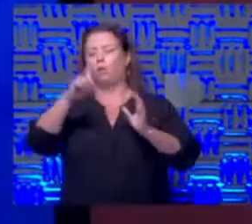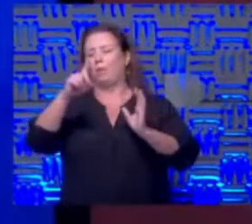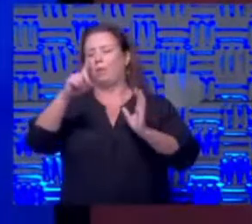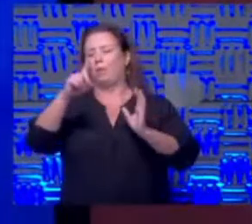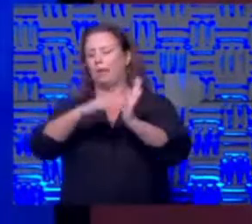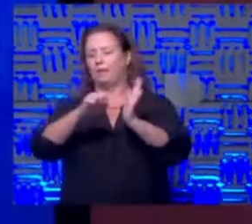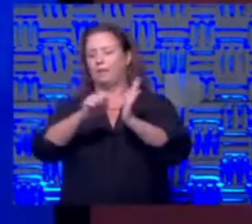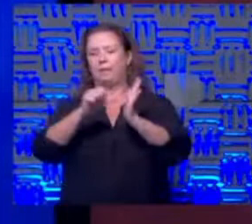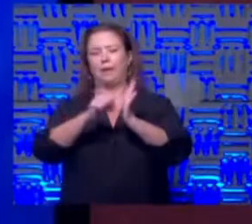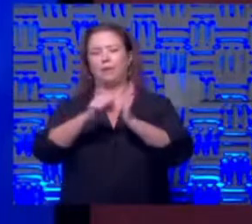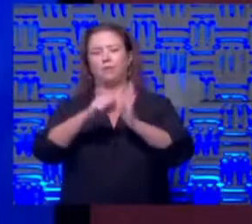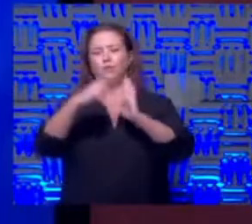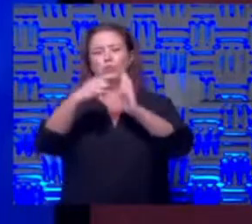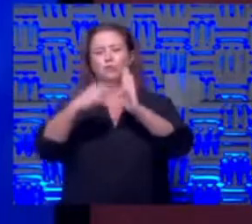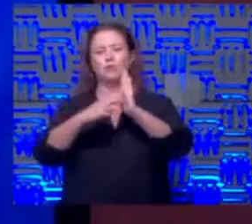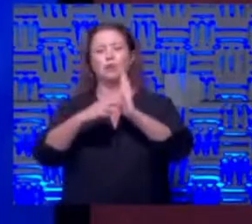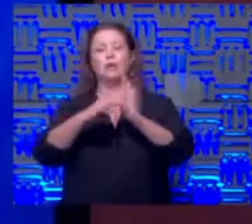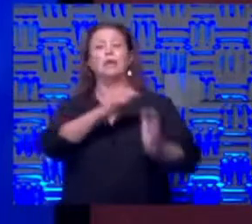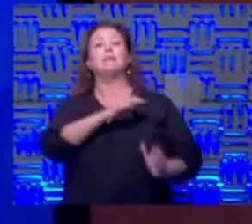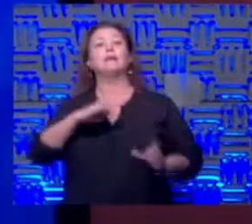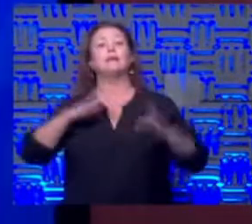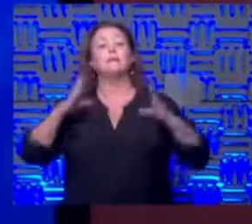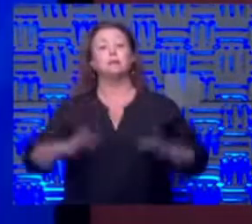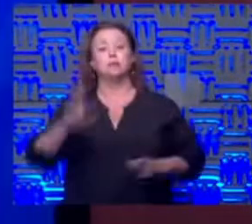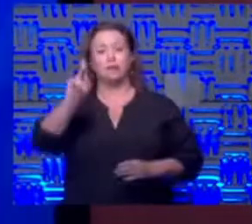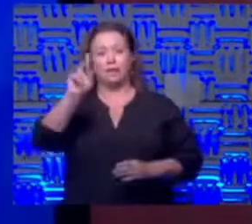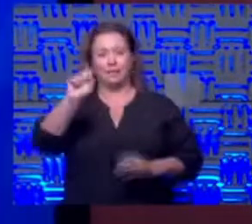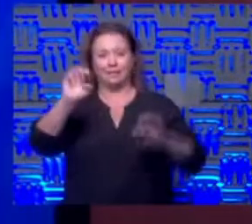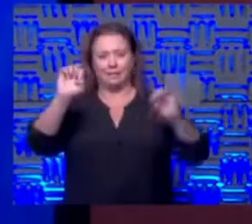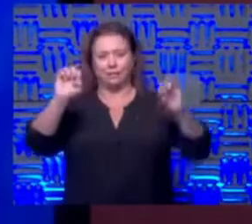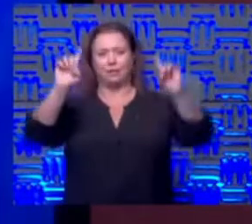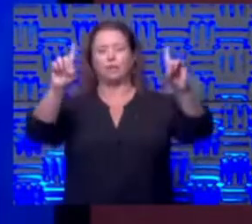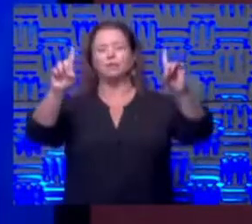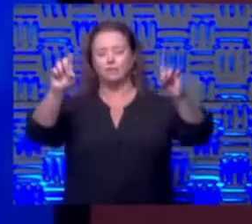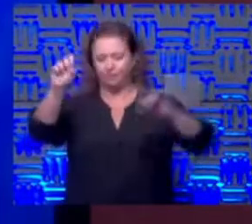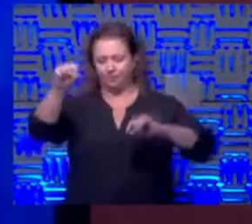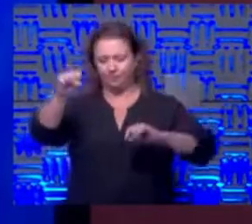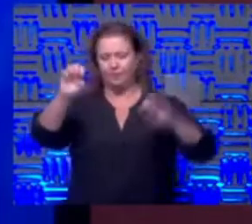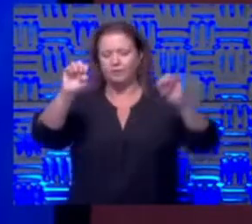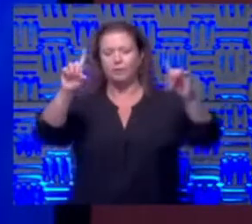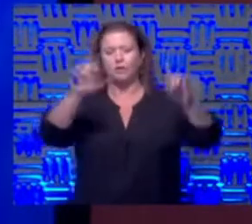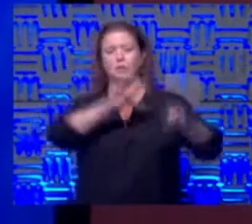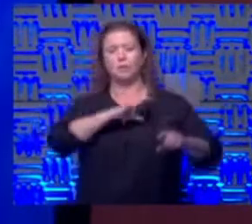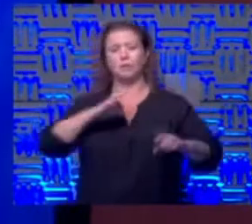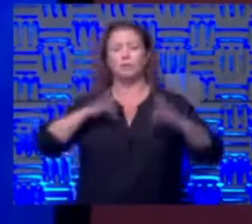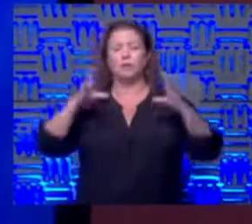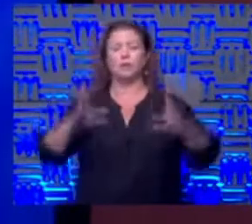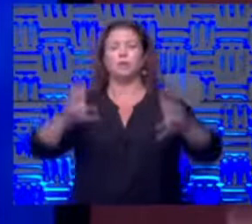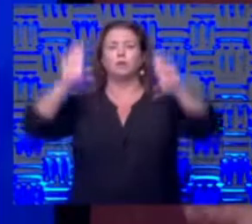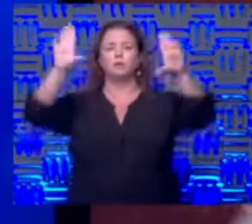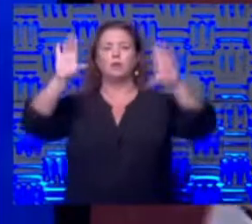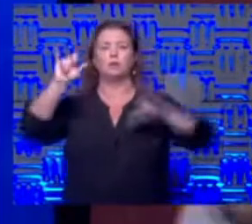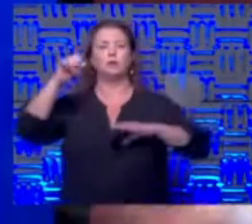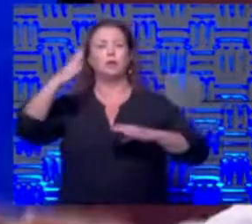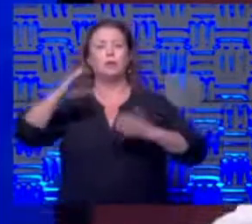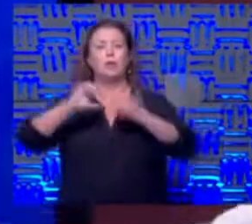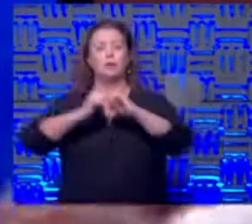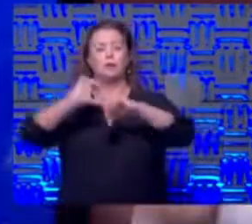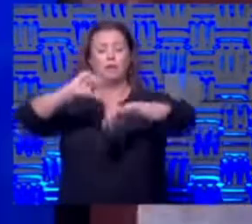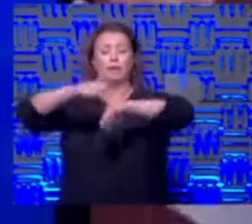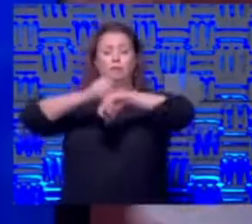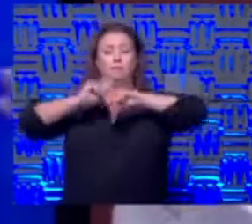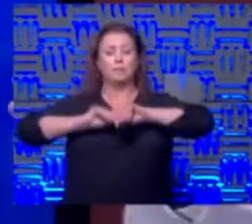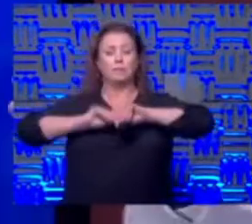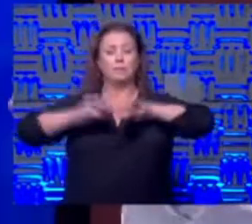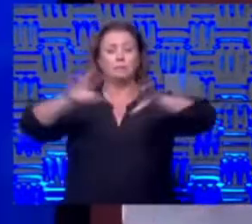whatever to going back to school. The commissioner of the Kansas Commissioner, Education. thank you. Yes. And I thought did a great job of talking about how they're trying to put the